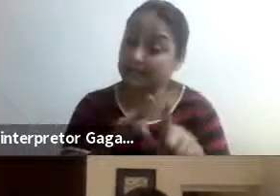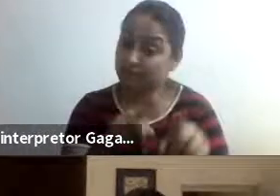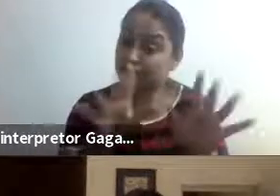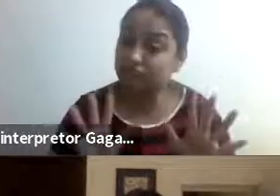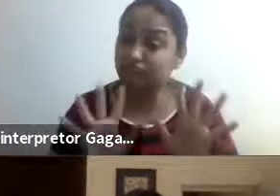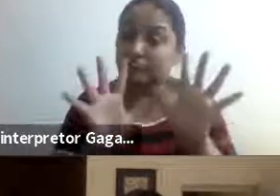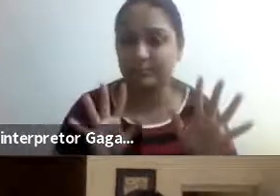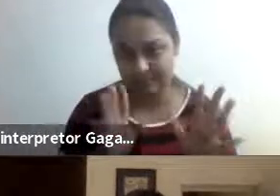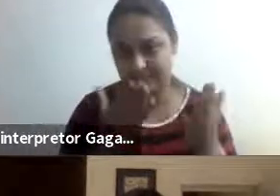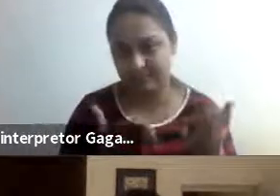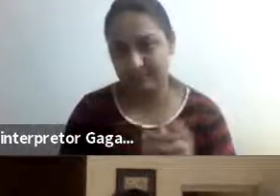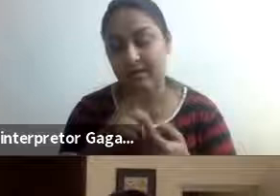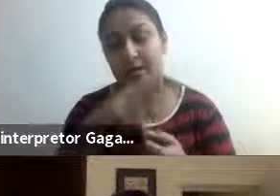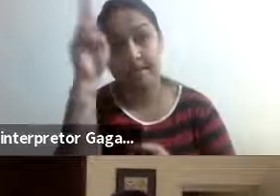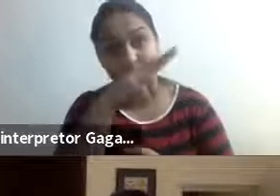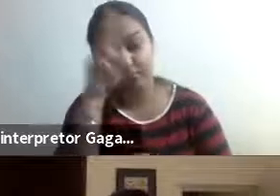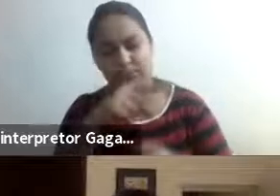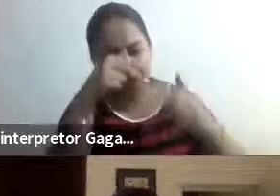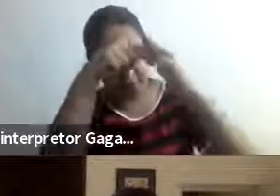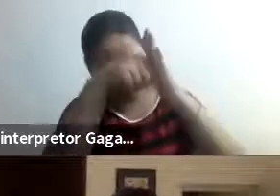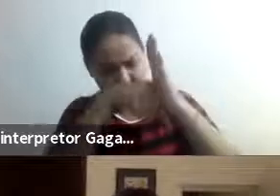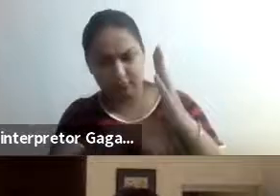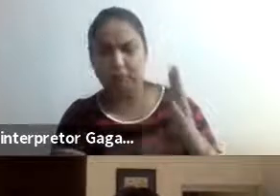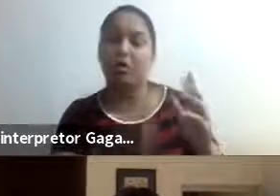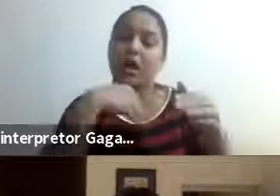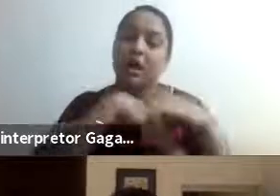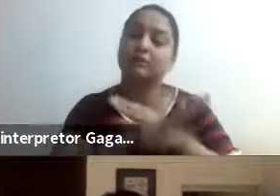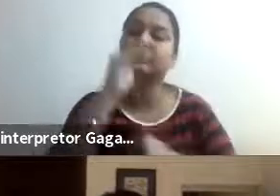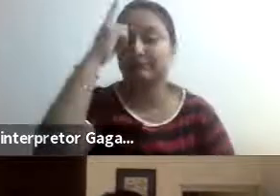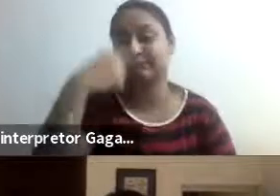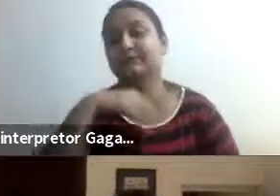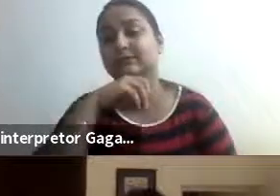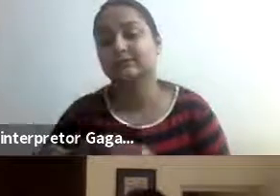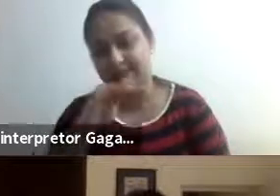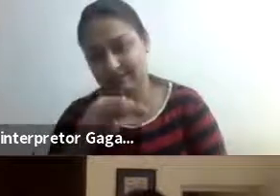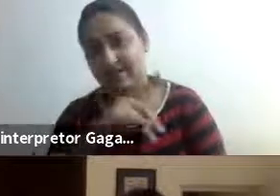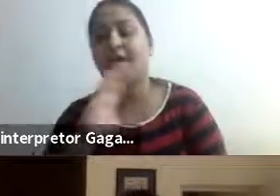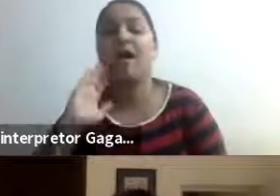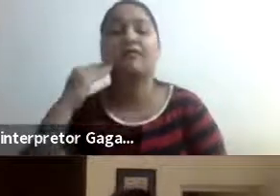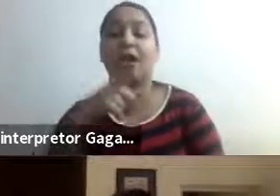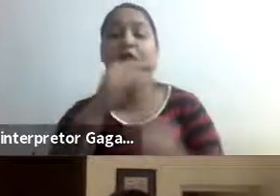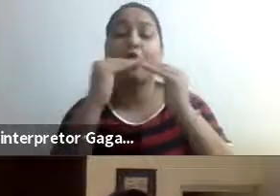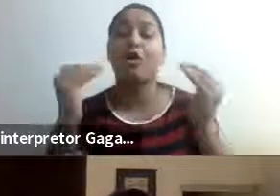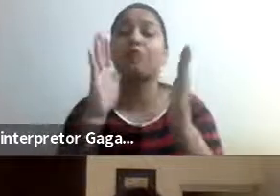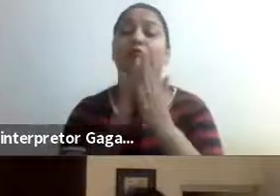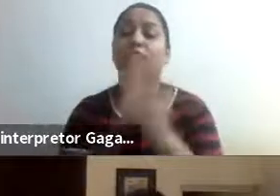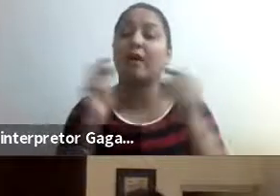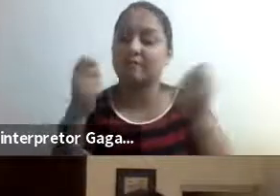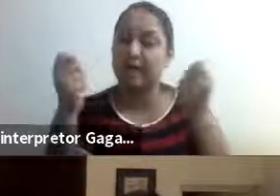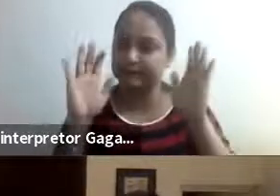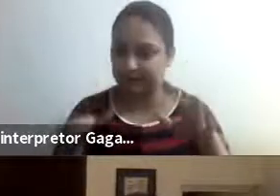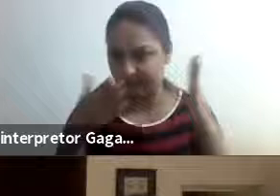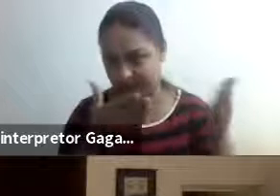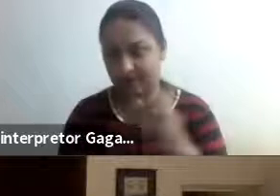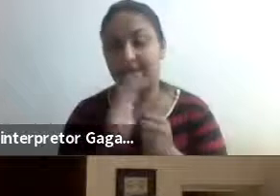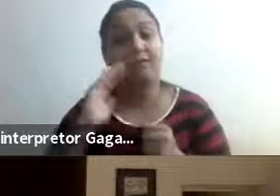because she painted very briefly as a child, and only when there was an occasion, and eventually it fizzled out. So by the time she came to